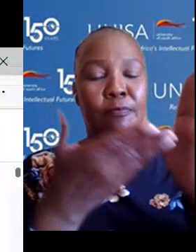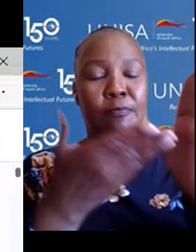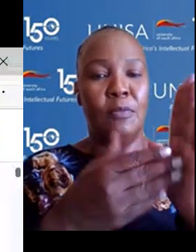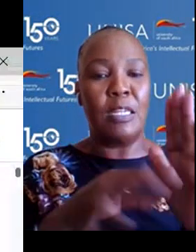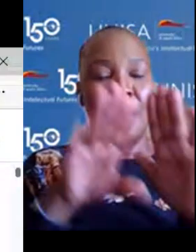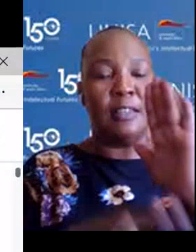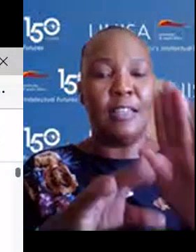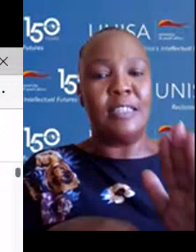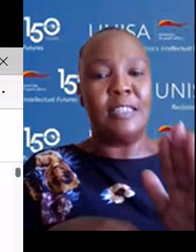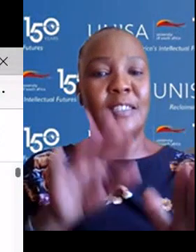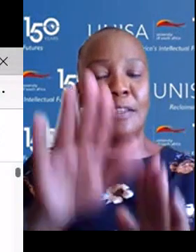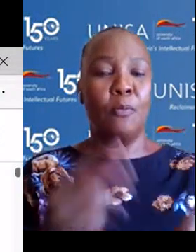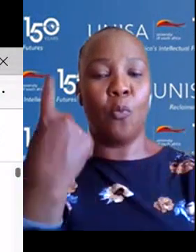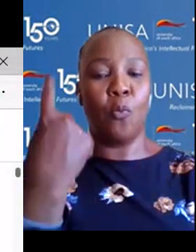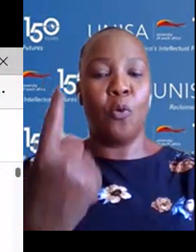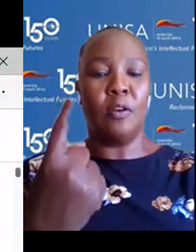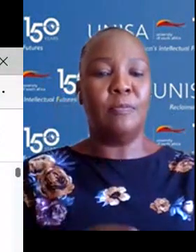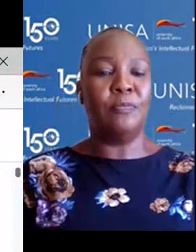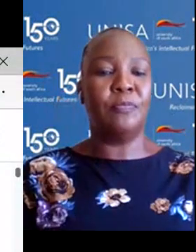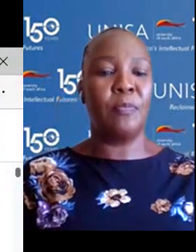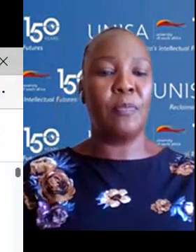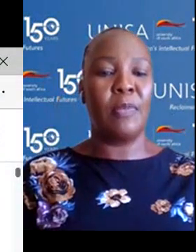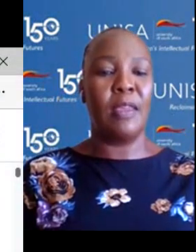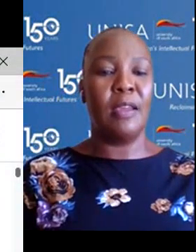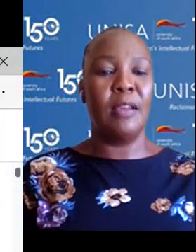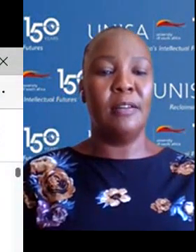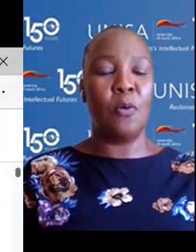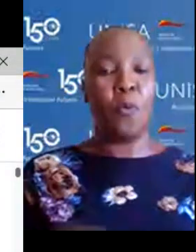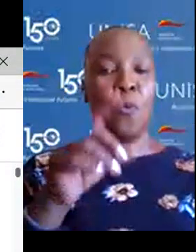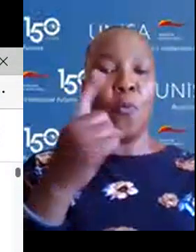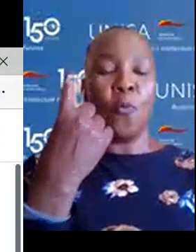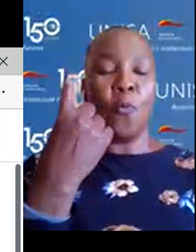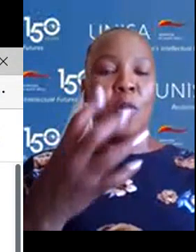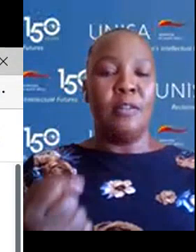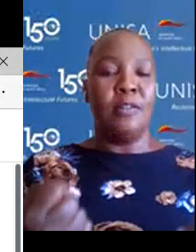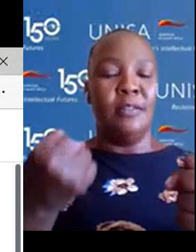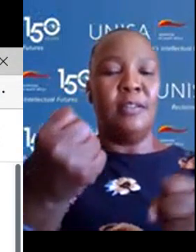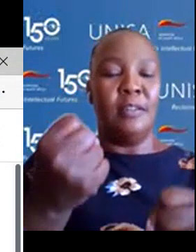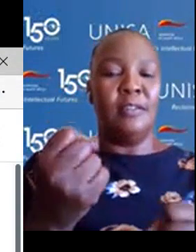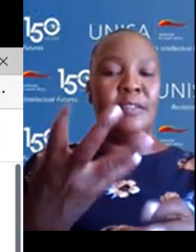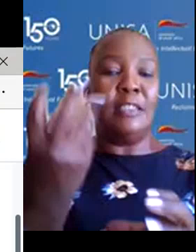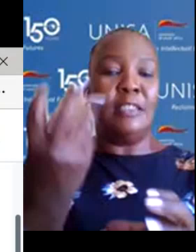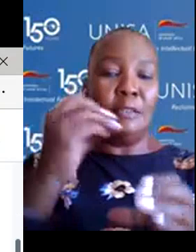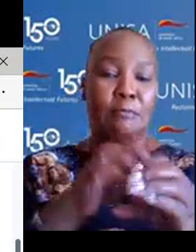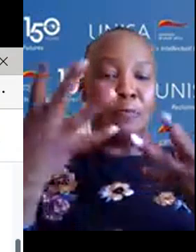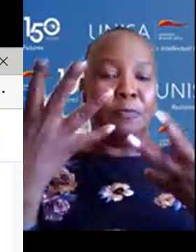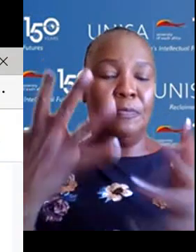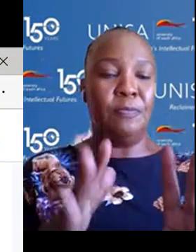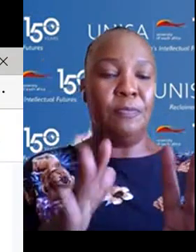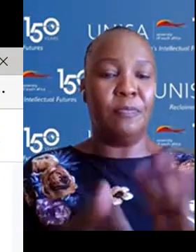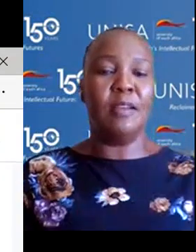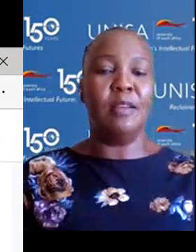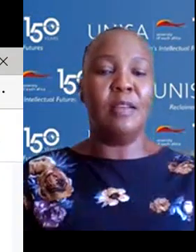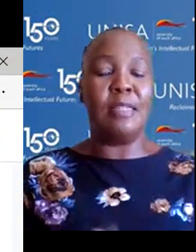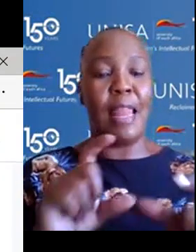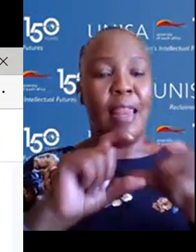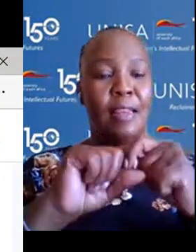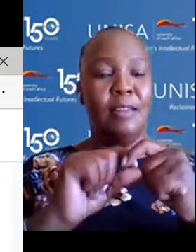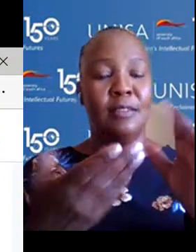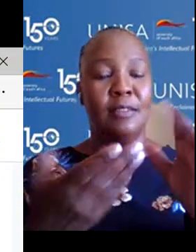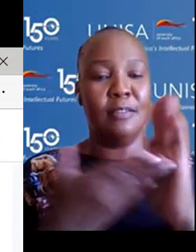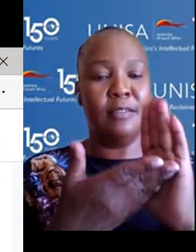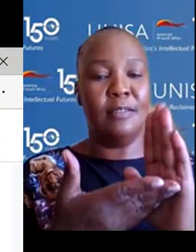1. All right, so ensure OneDrive is installed. You see that's also linked. Okay, so here we go, it tells you